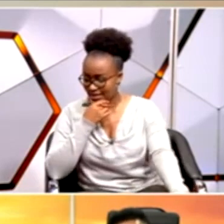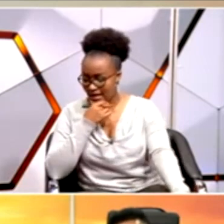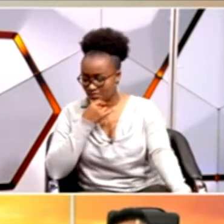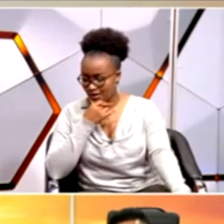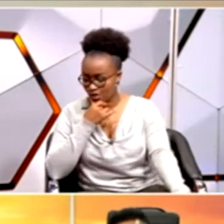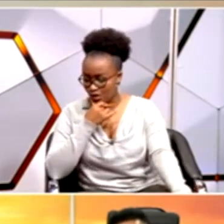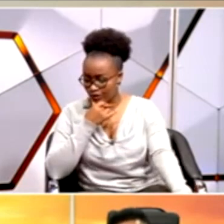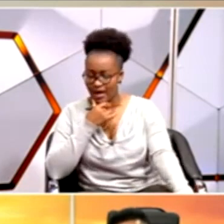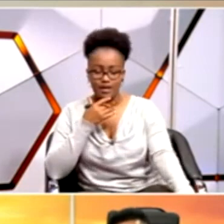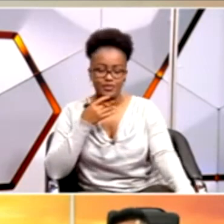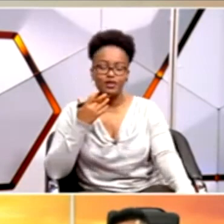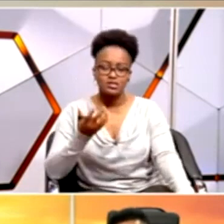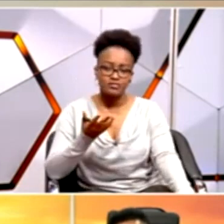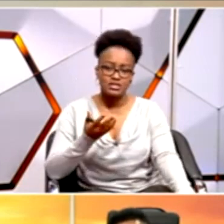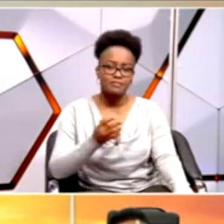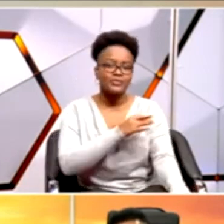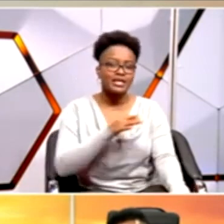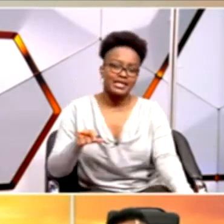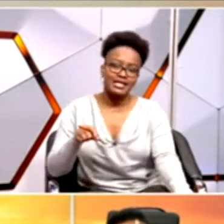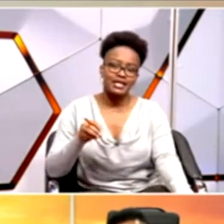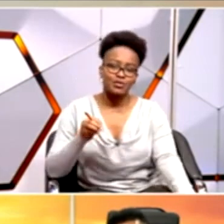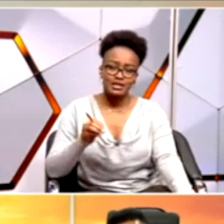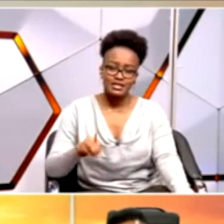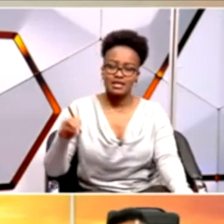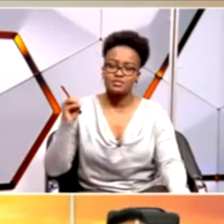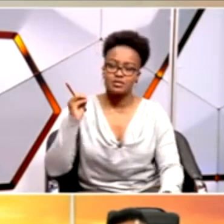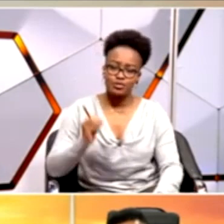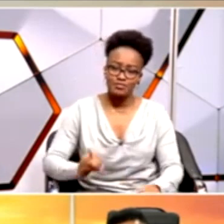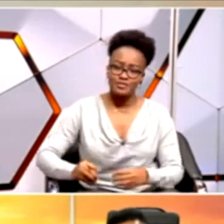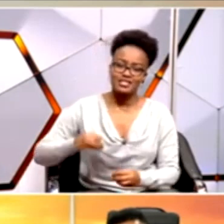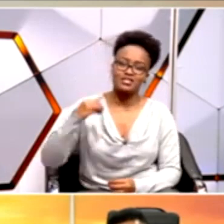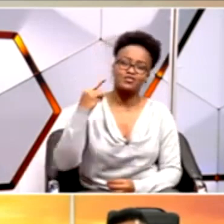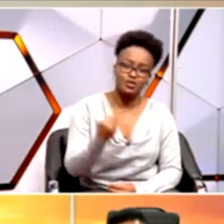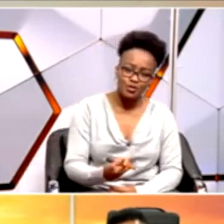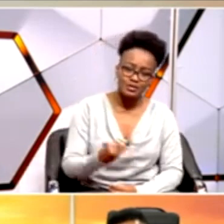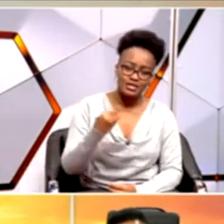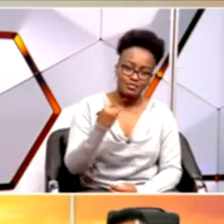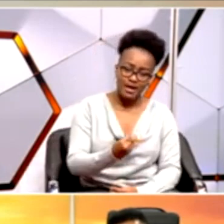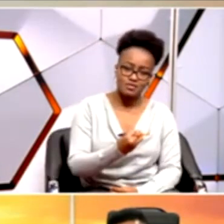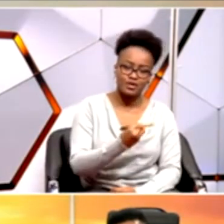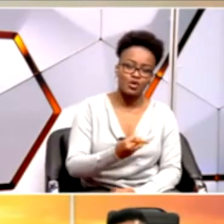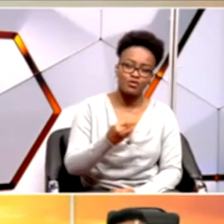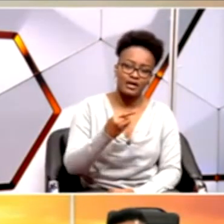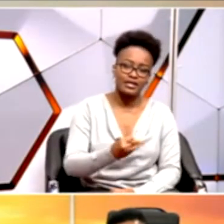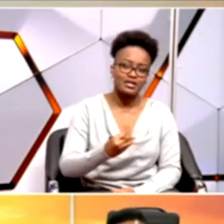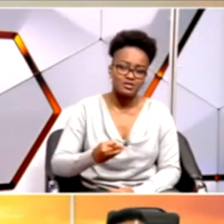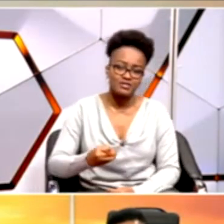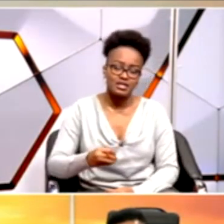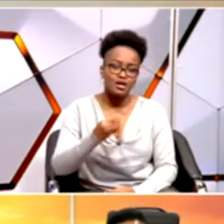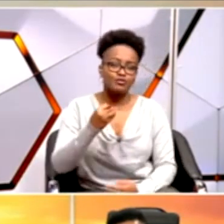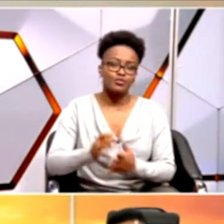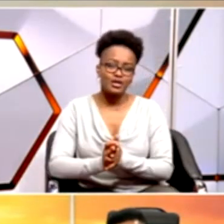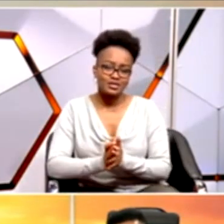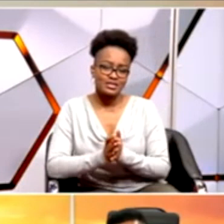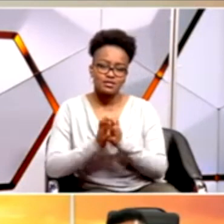looking at this aspect of inclusivity, clearly inequality has been a problem that has fueled the aspect of